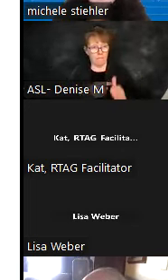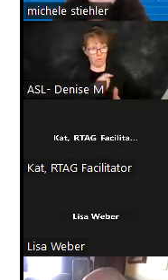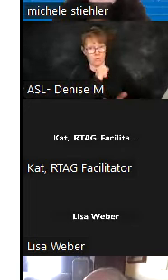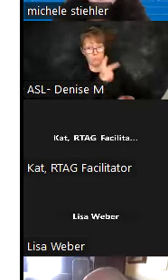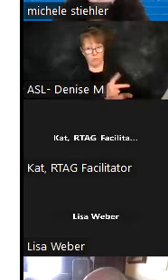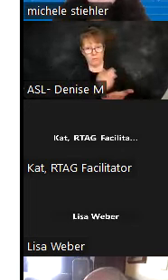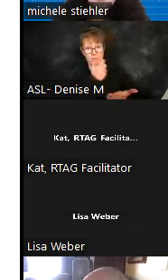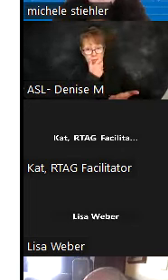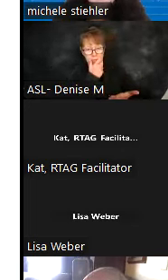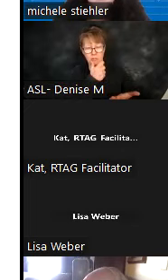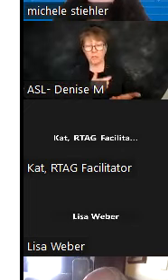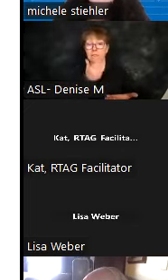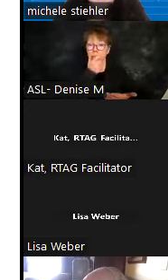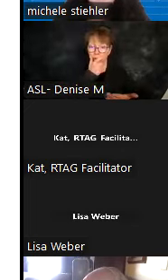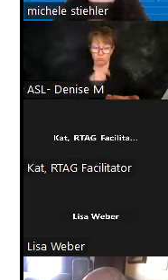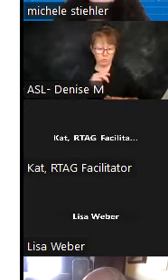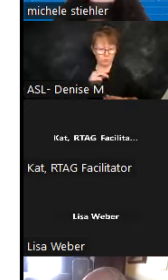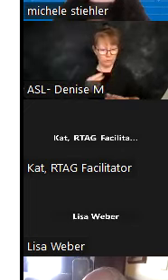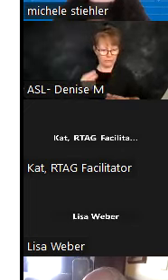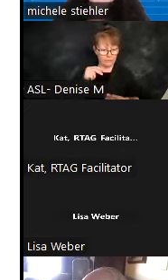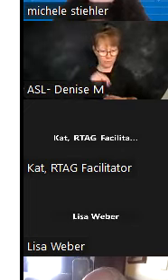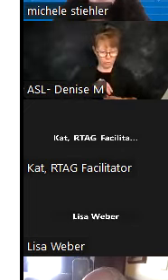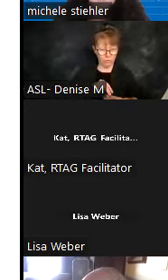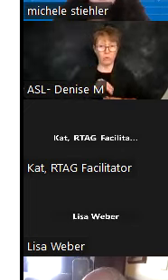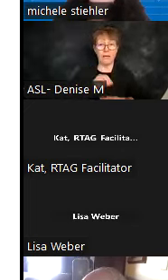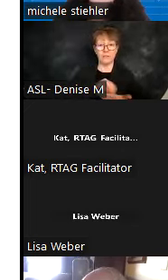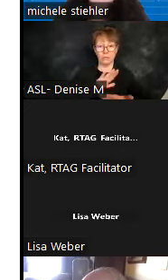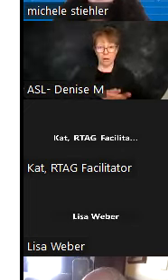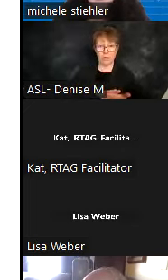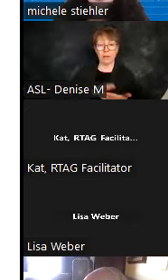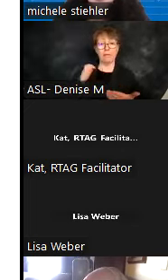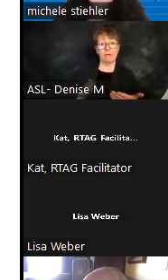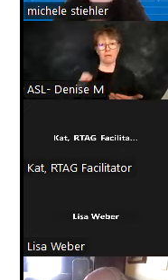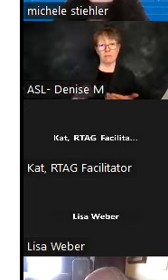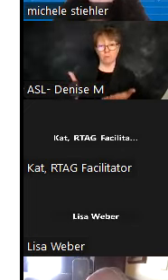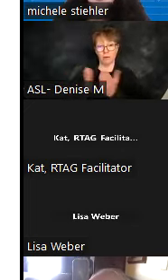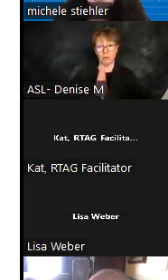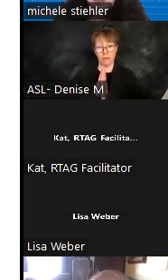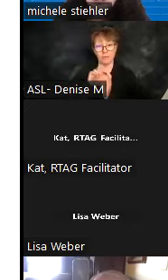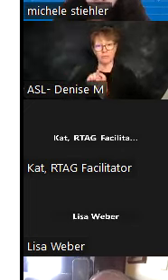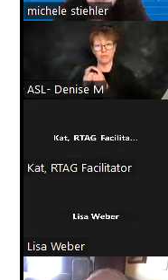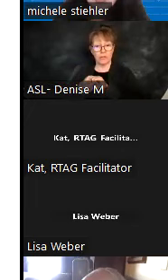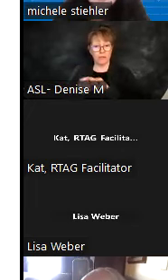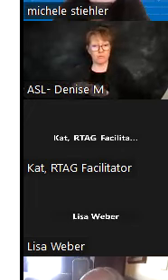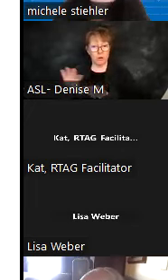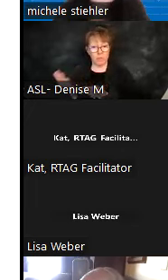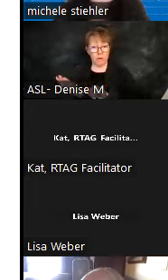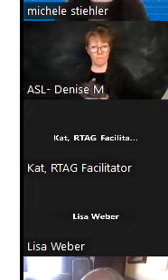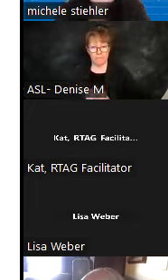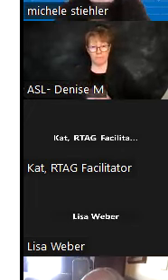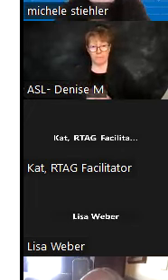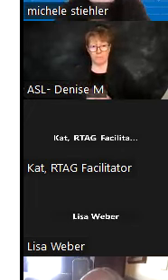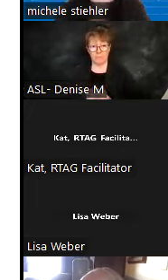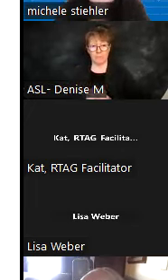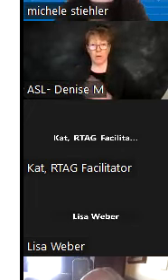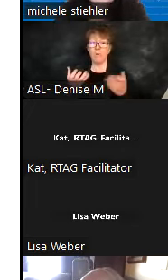Dispatchers will review and document a customer request to address their drop-off. And I just want to explain that